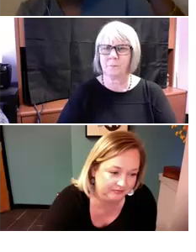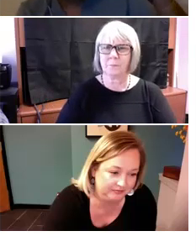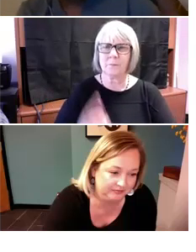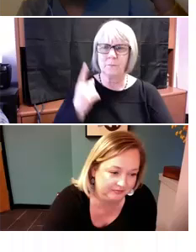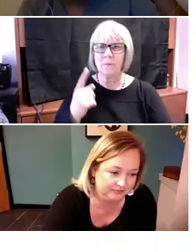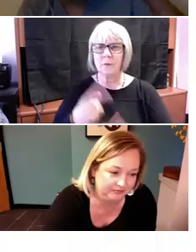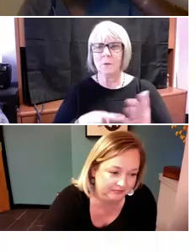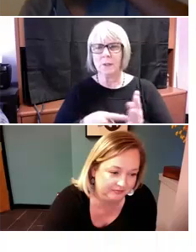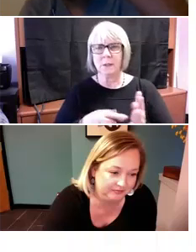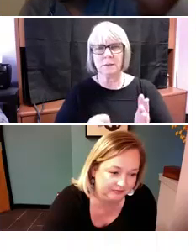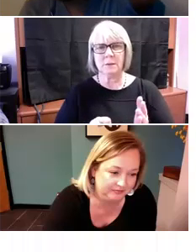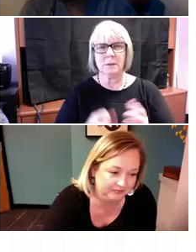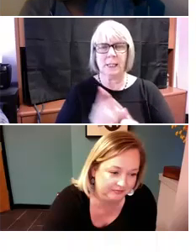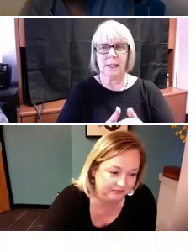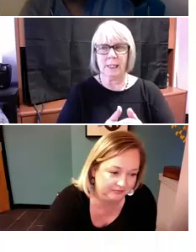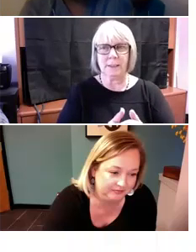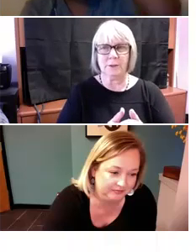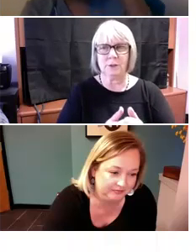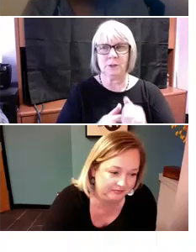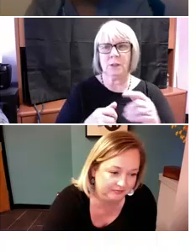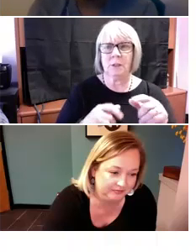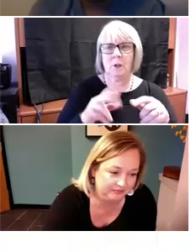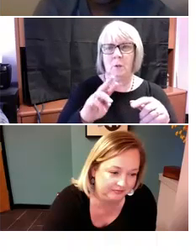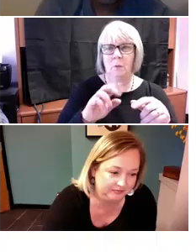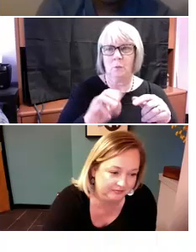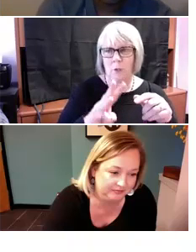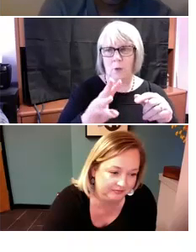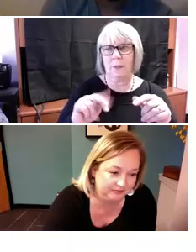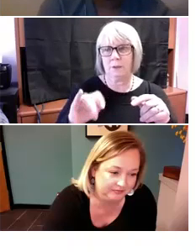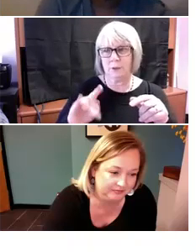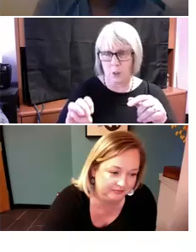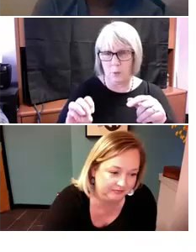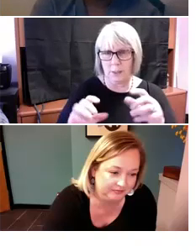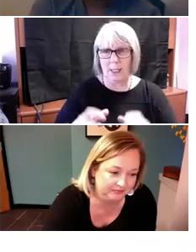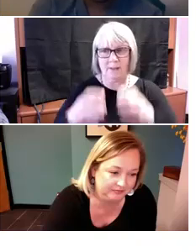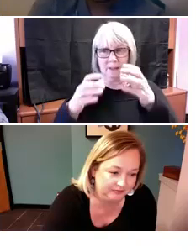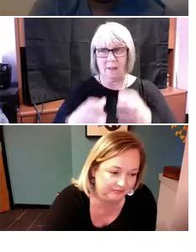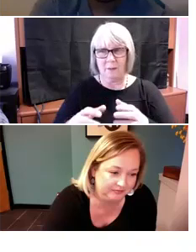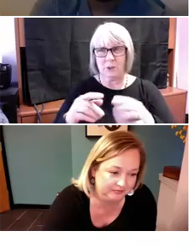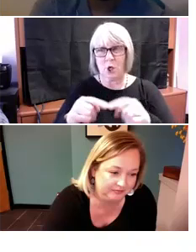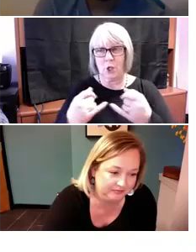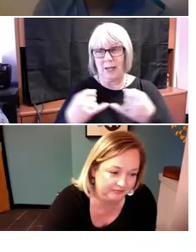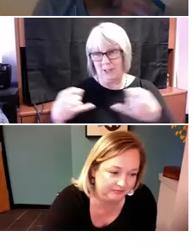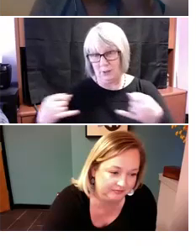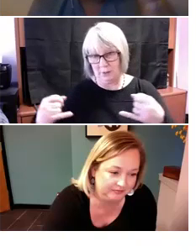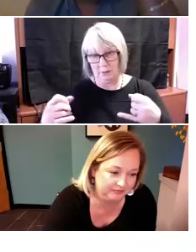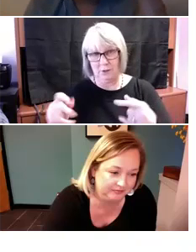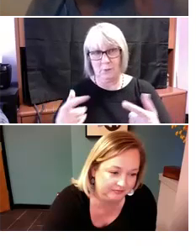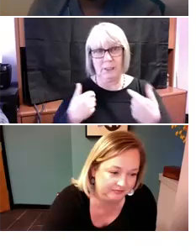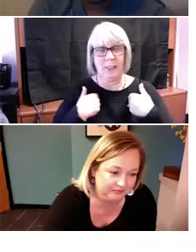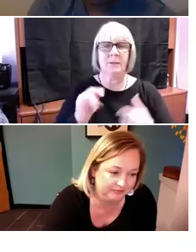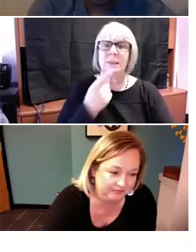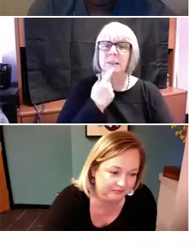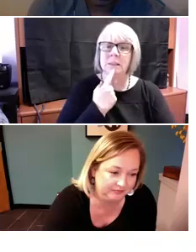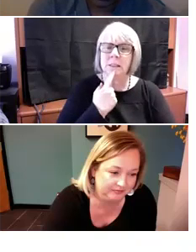says is each row is a node and columns are edges. So let's start with that. So we can have, let's say